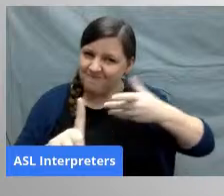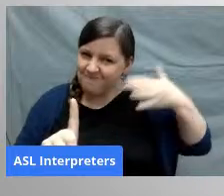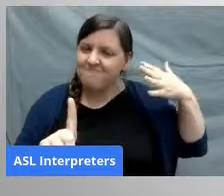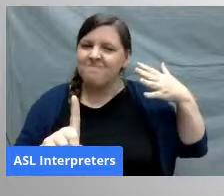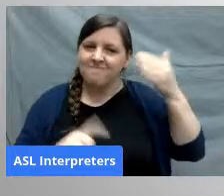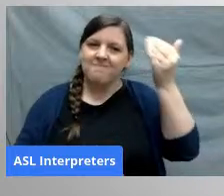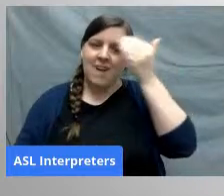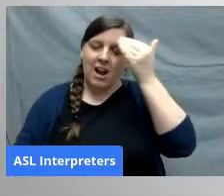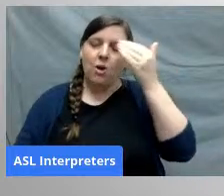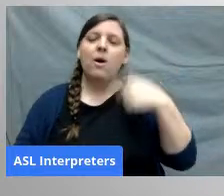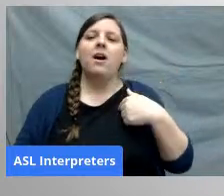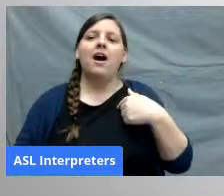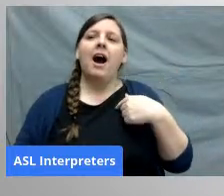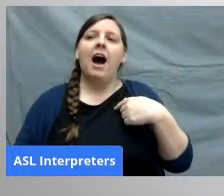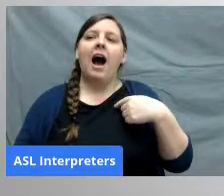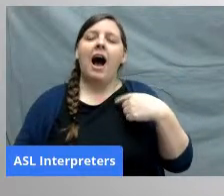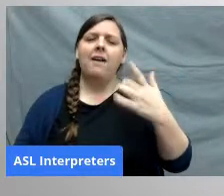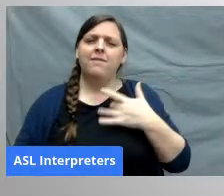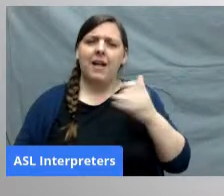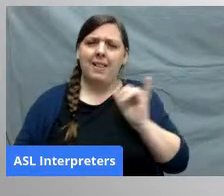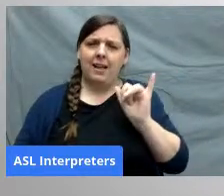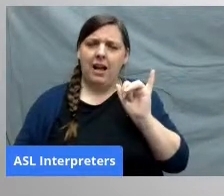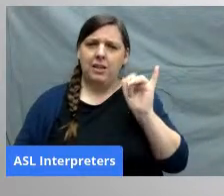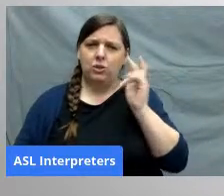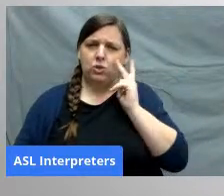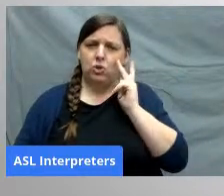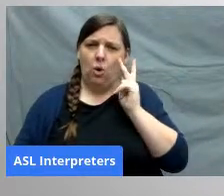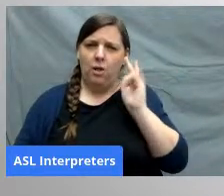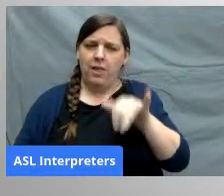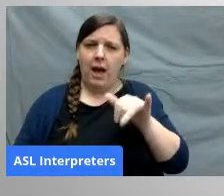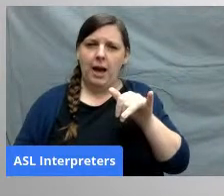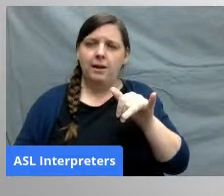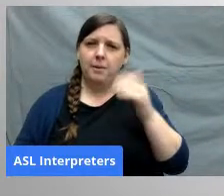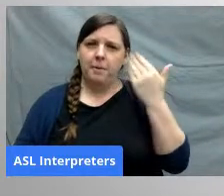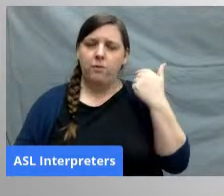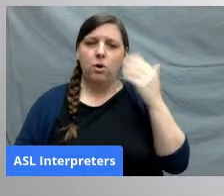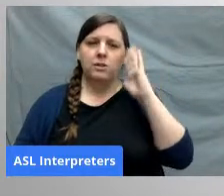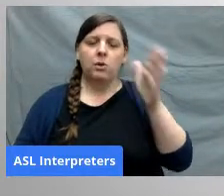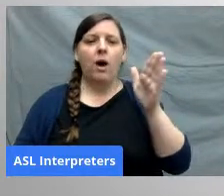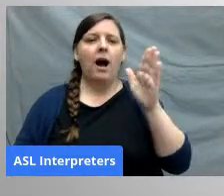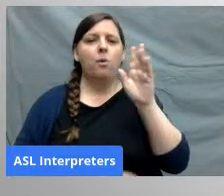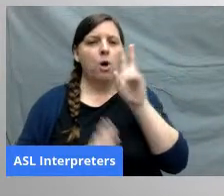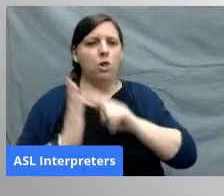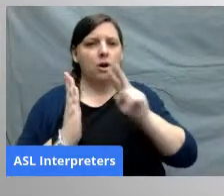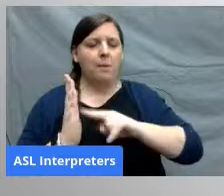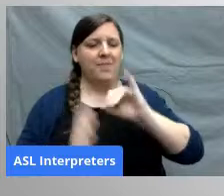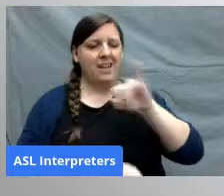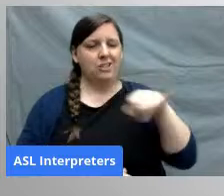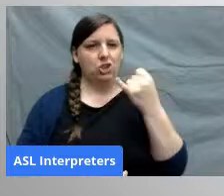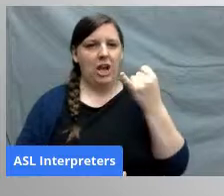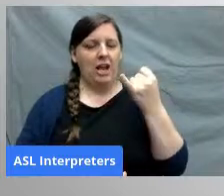so I'll definitely look at the J policy to see if that allays my fears. Yeah, it's